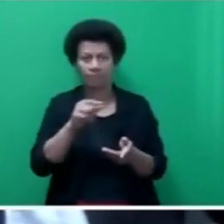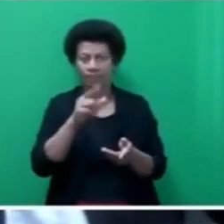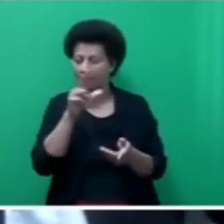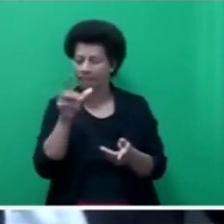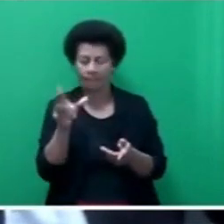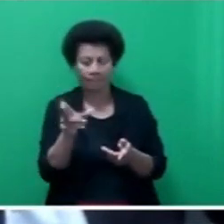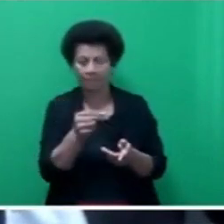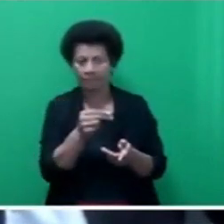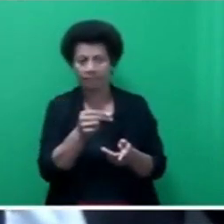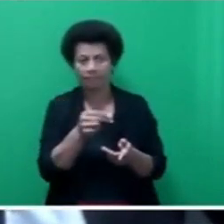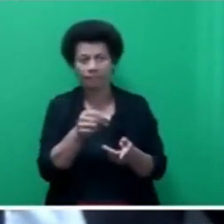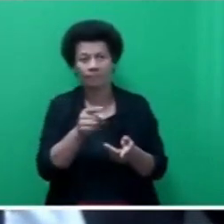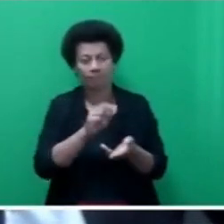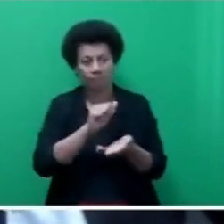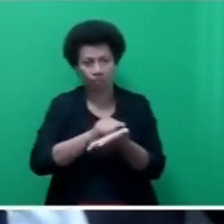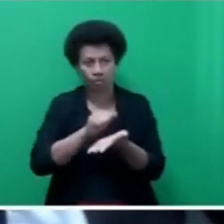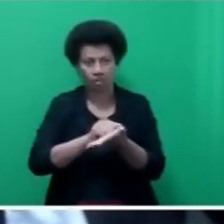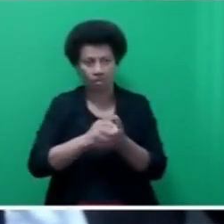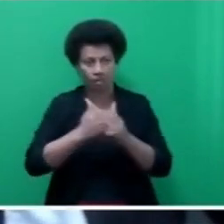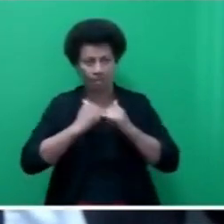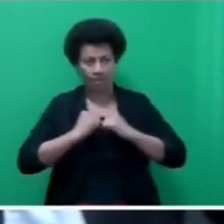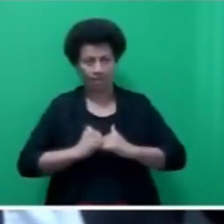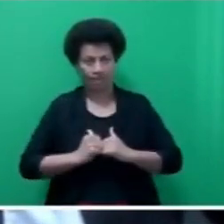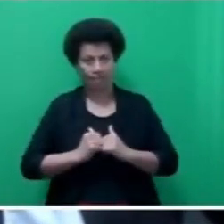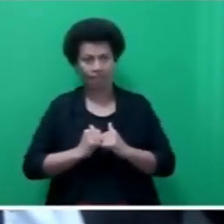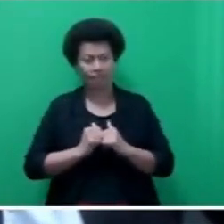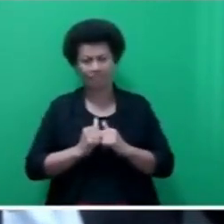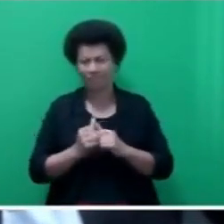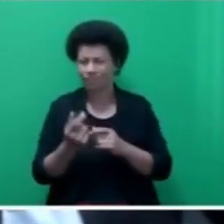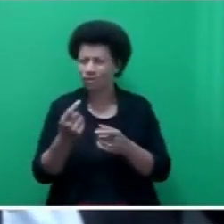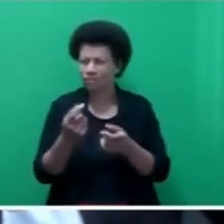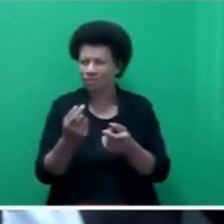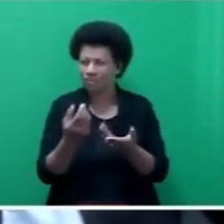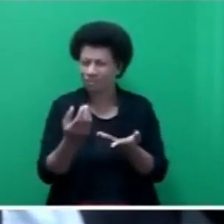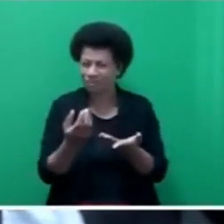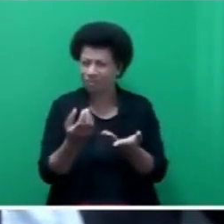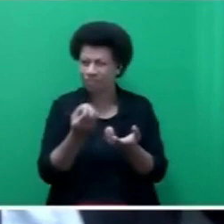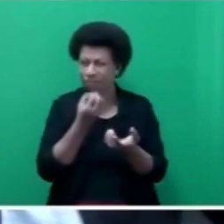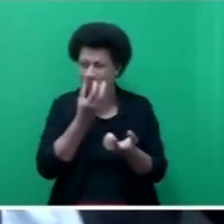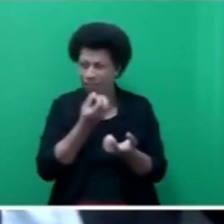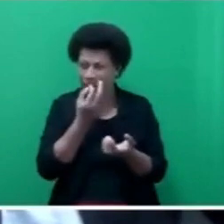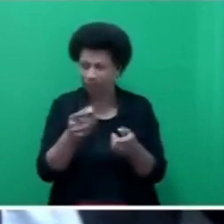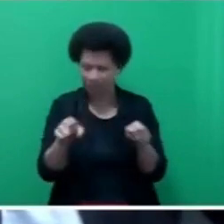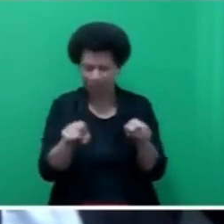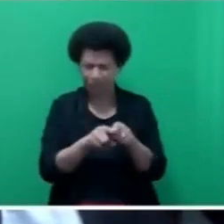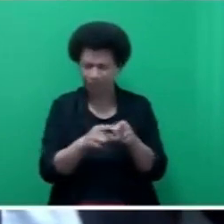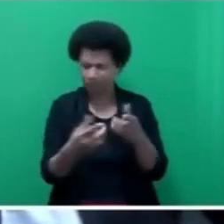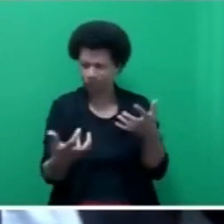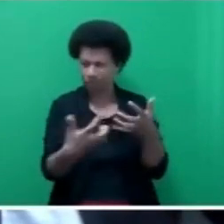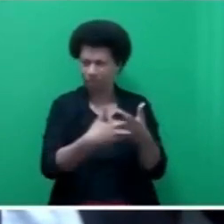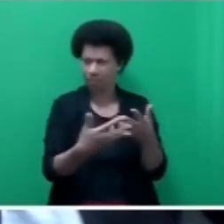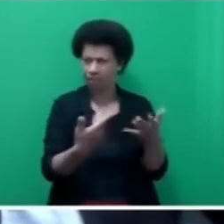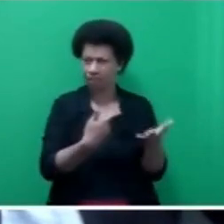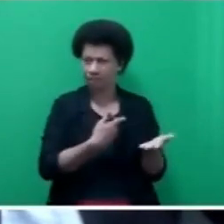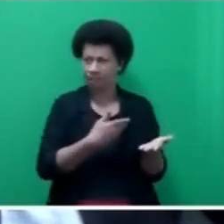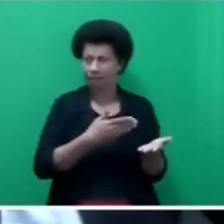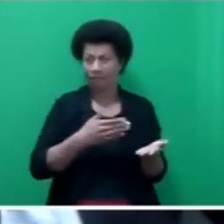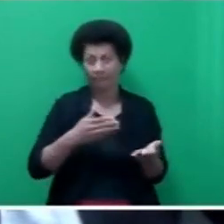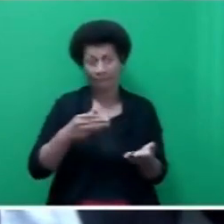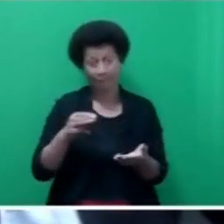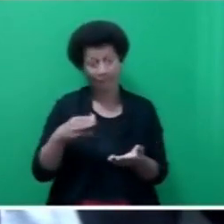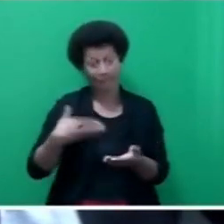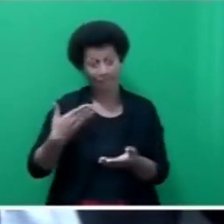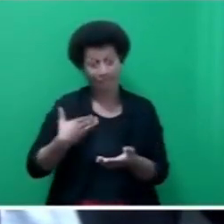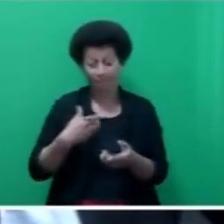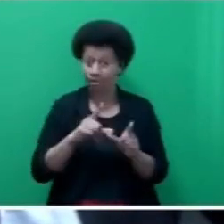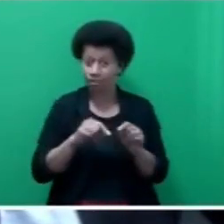work. To make certain comments such as that is to insult the hard work these environmental health officers have been doing. Some of them